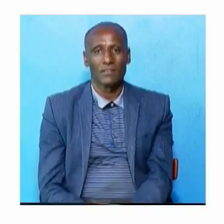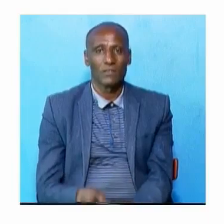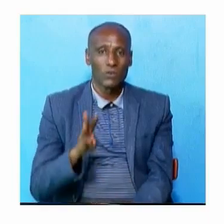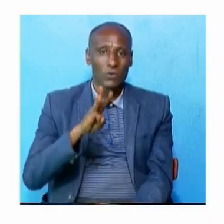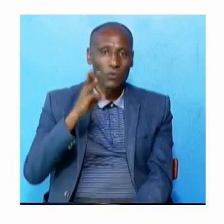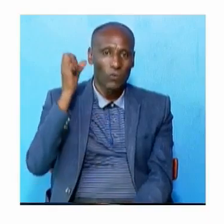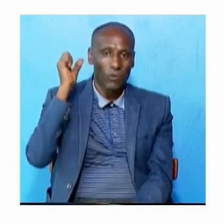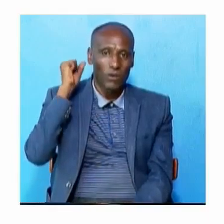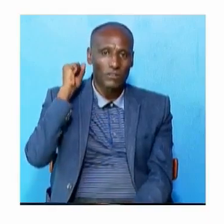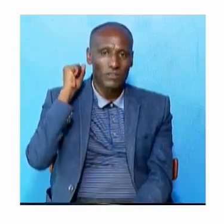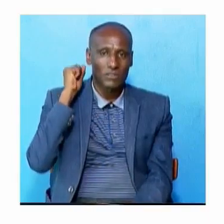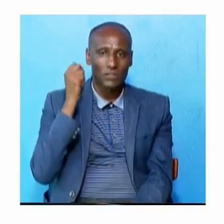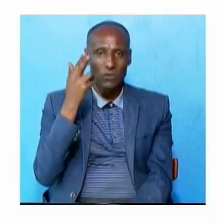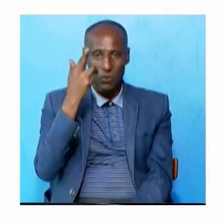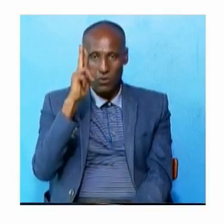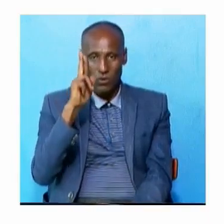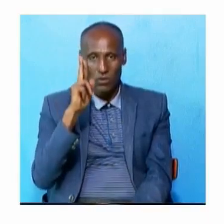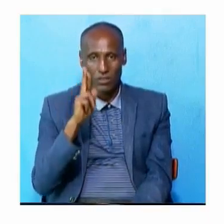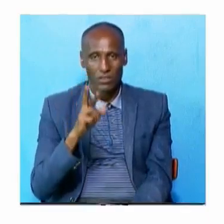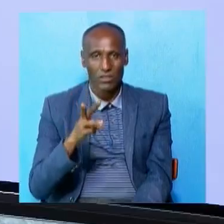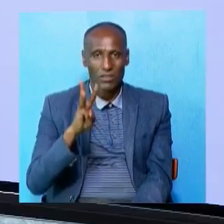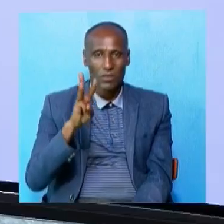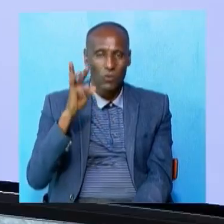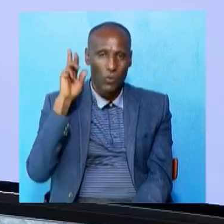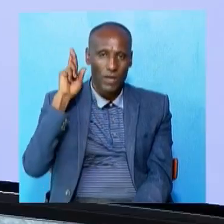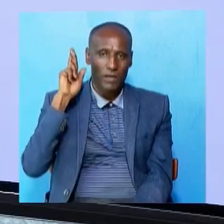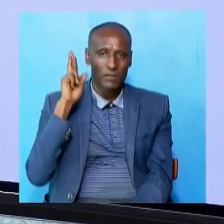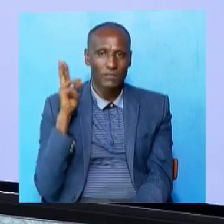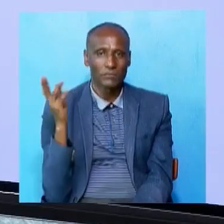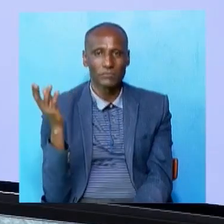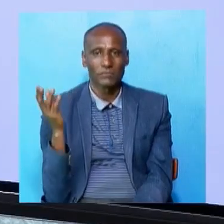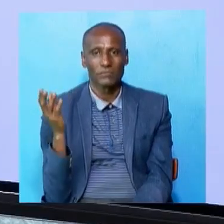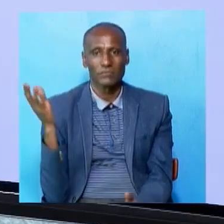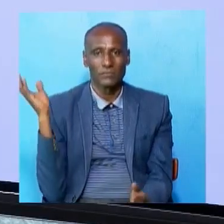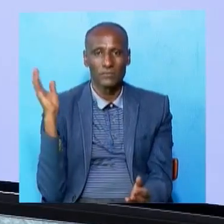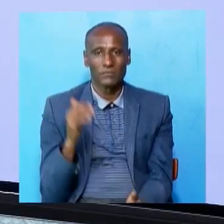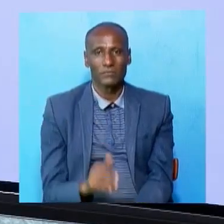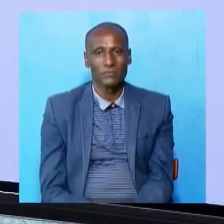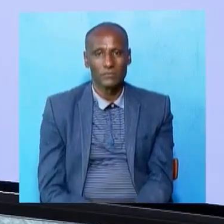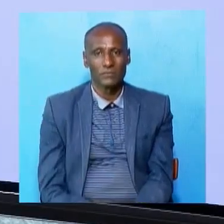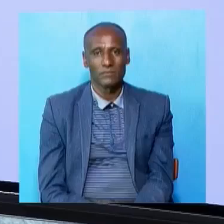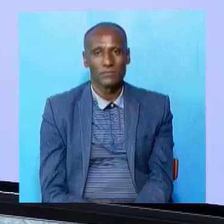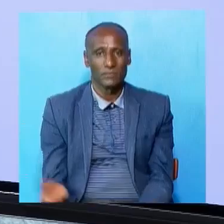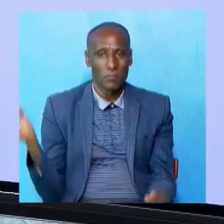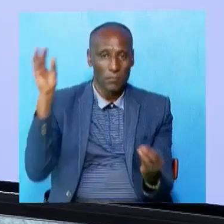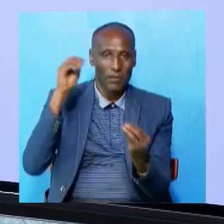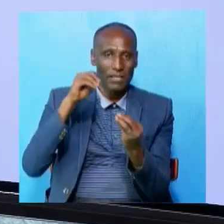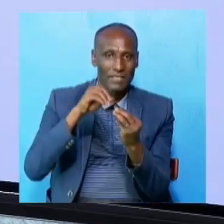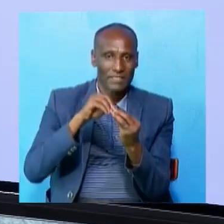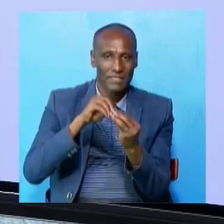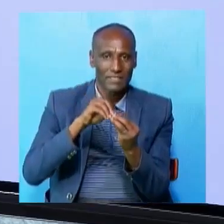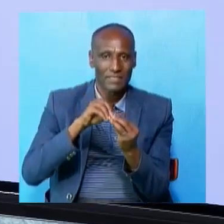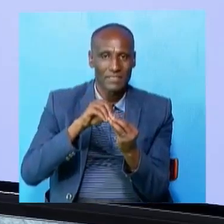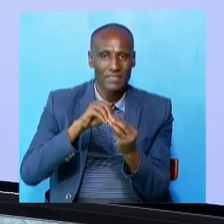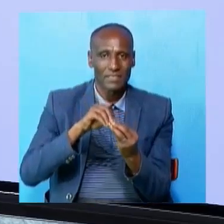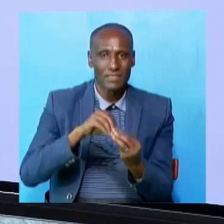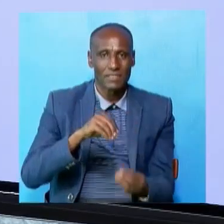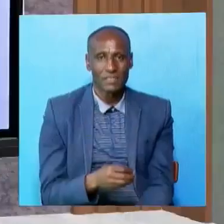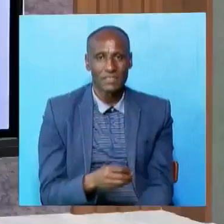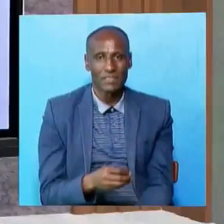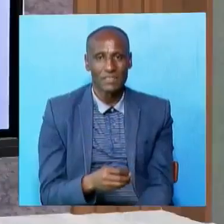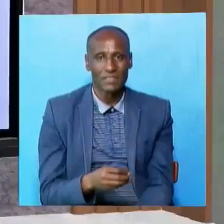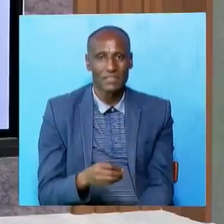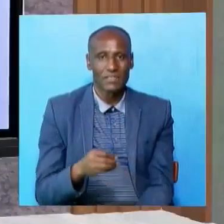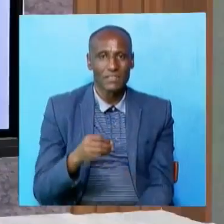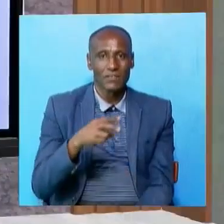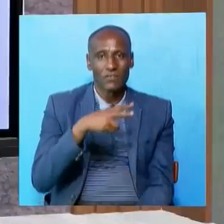was or were, right? Plus, then what type of verb